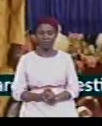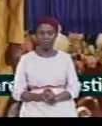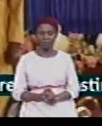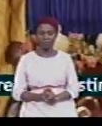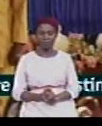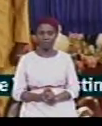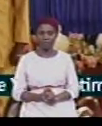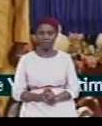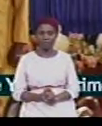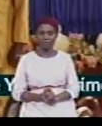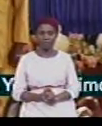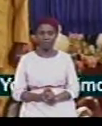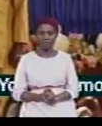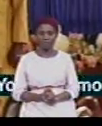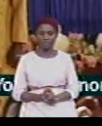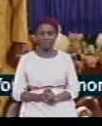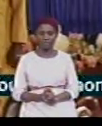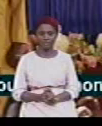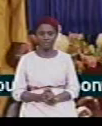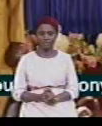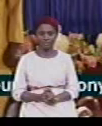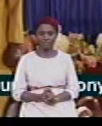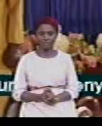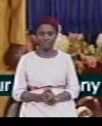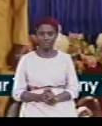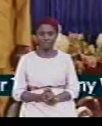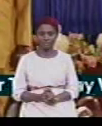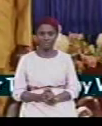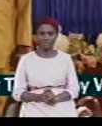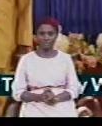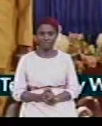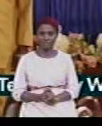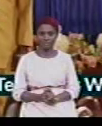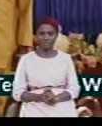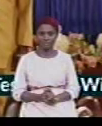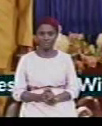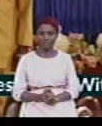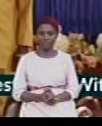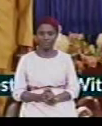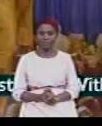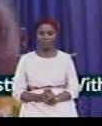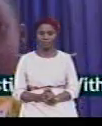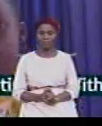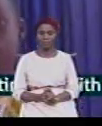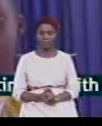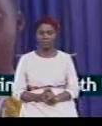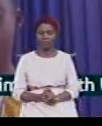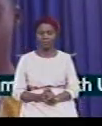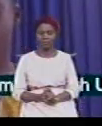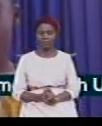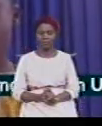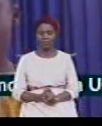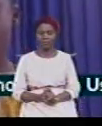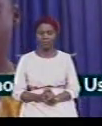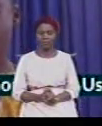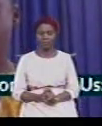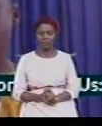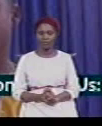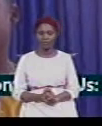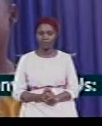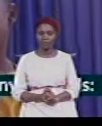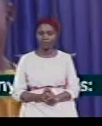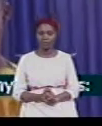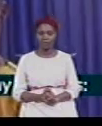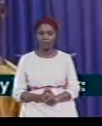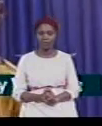testimony on a condition called periorbital cellulitis. Please give your testimony. Me pacho,